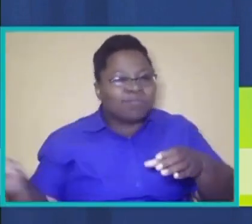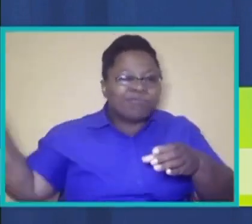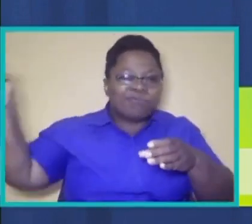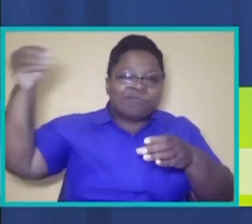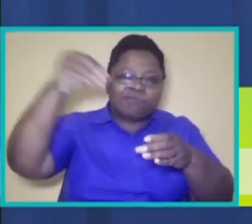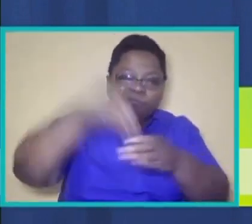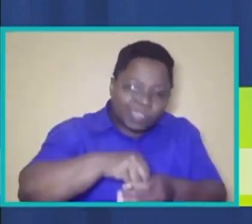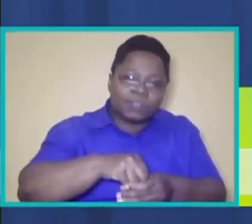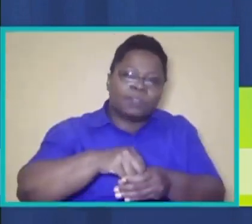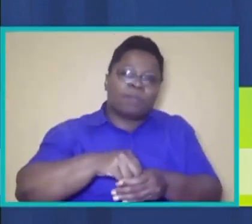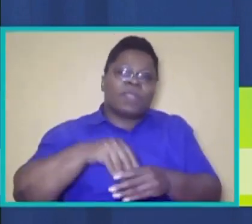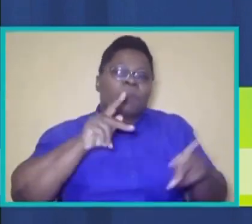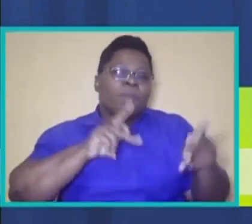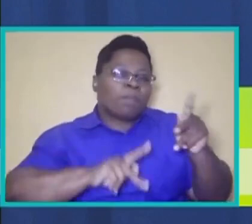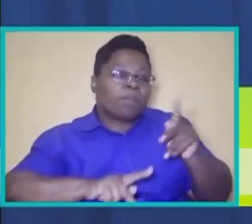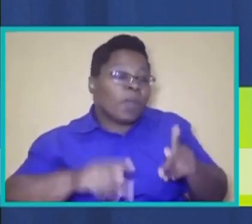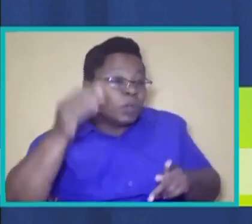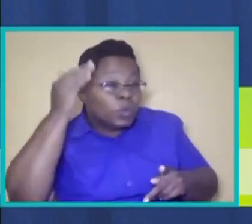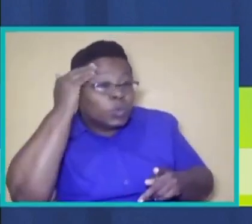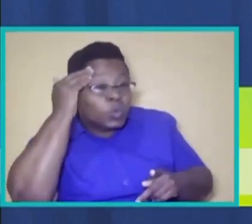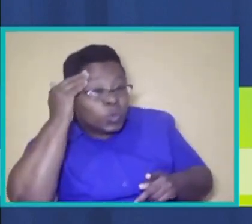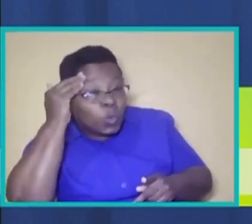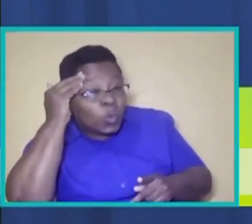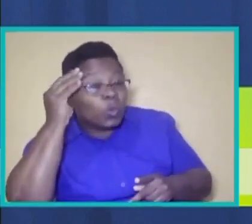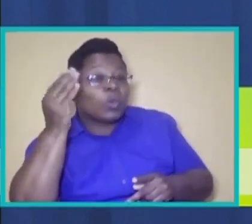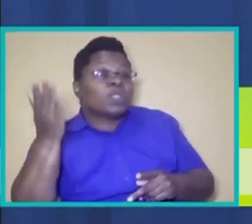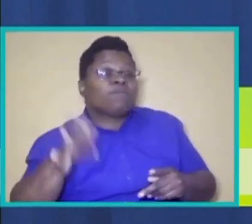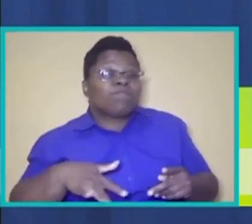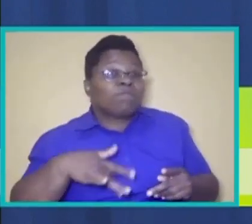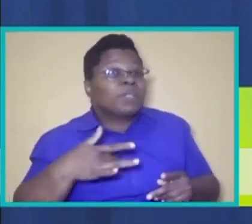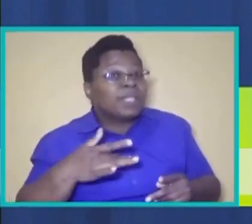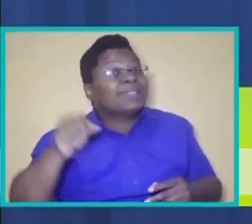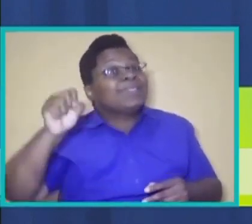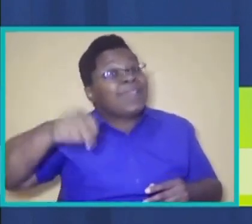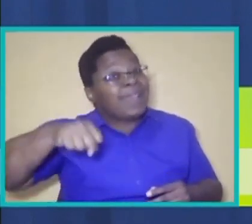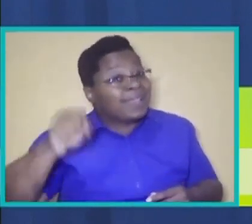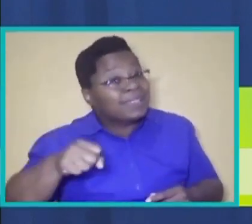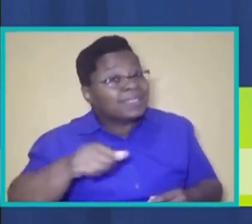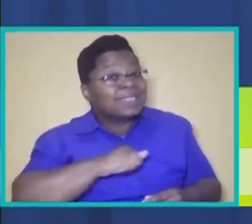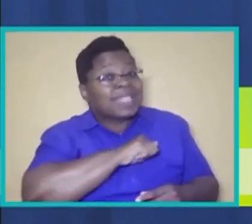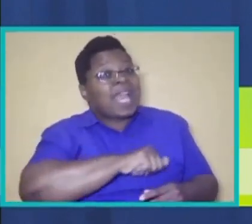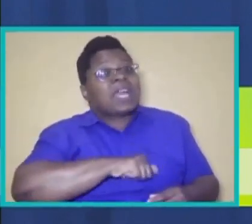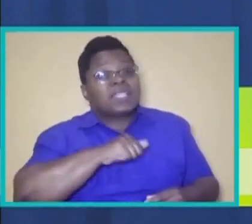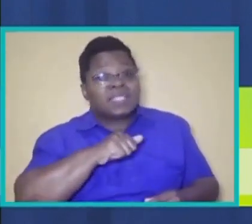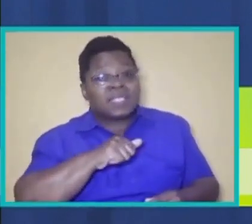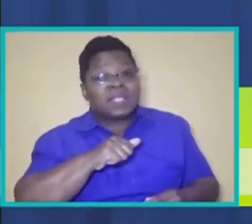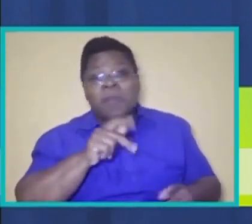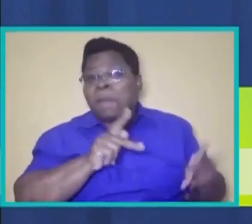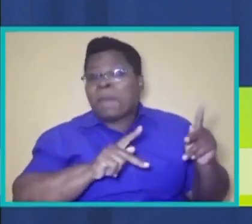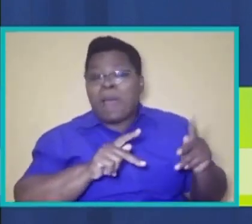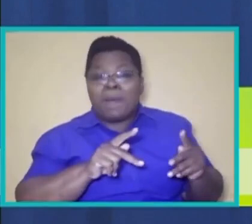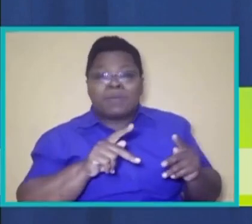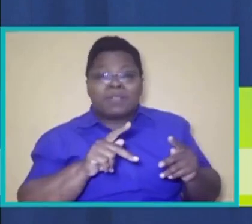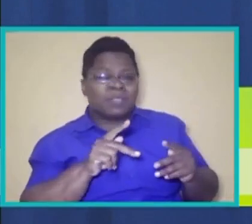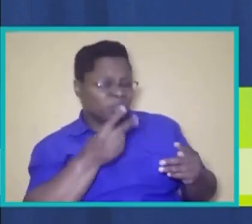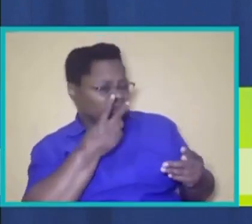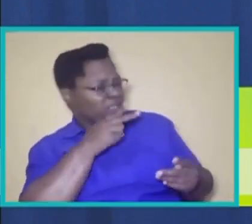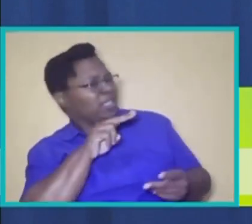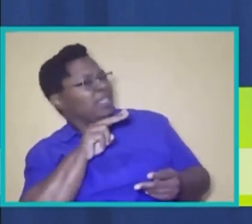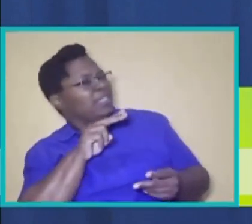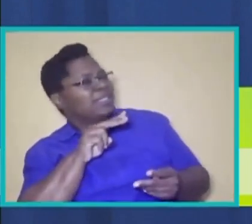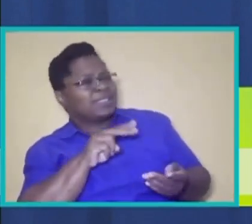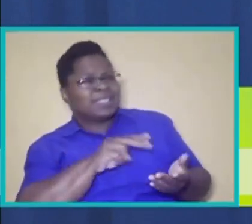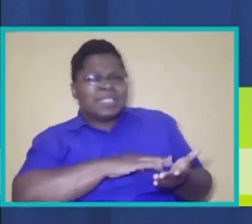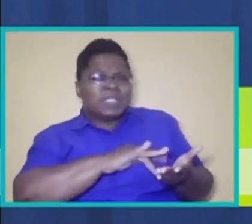forward. But looking at that attitude towards students who cannot connect, looking at reforming students where they are, in addition